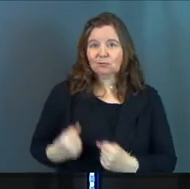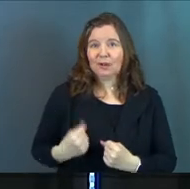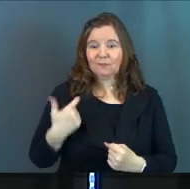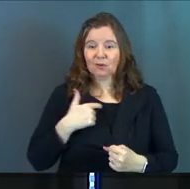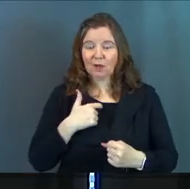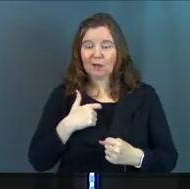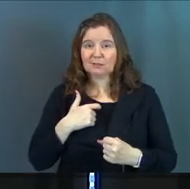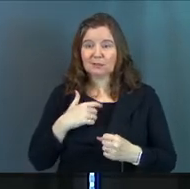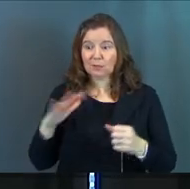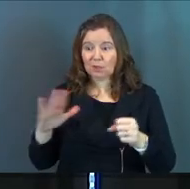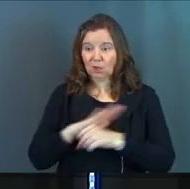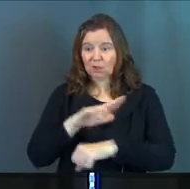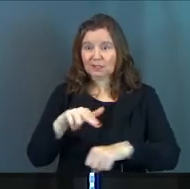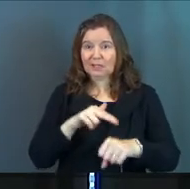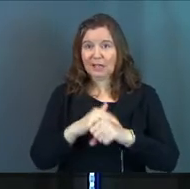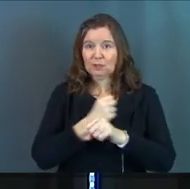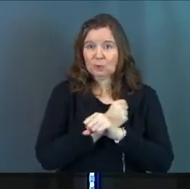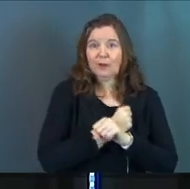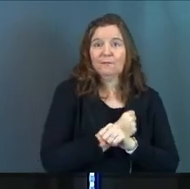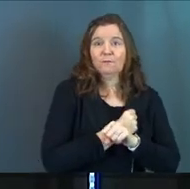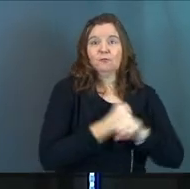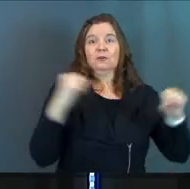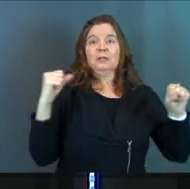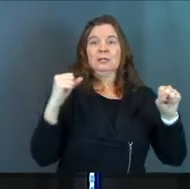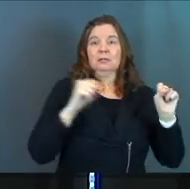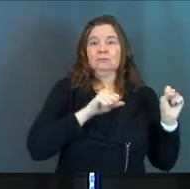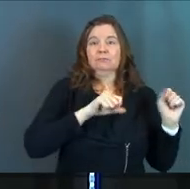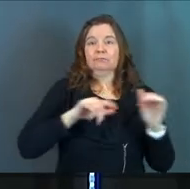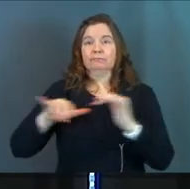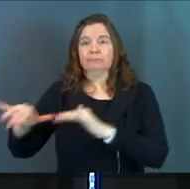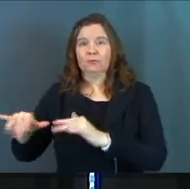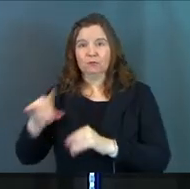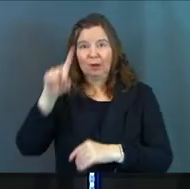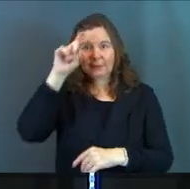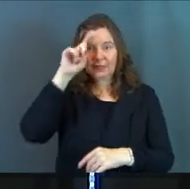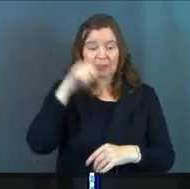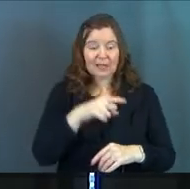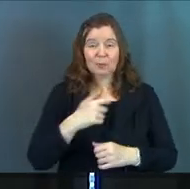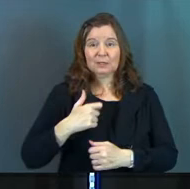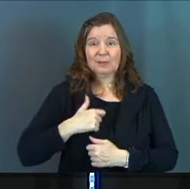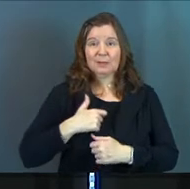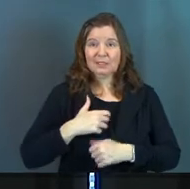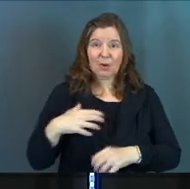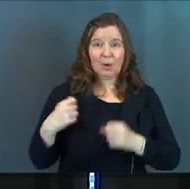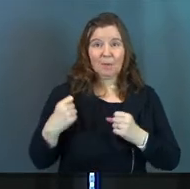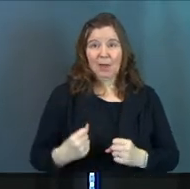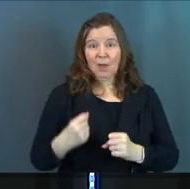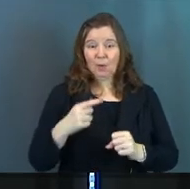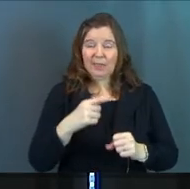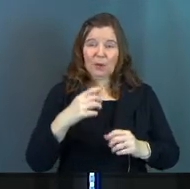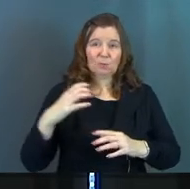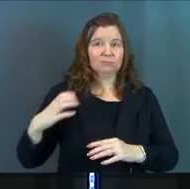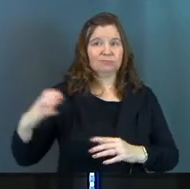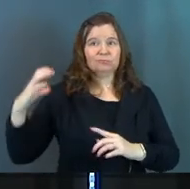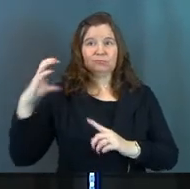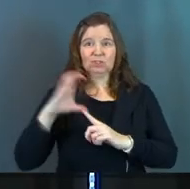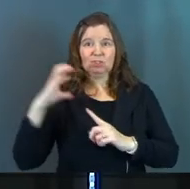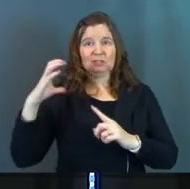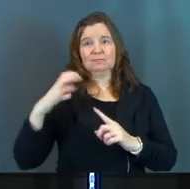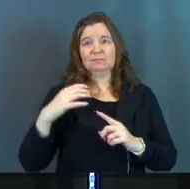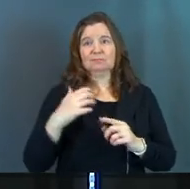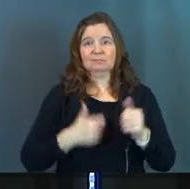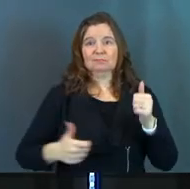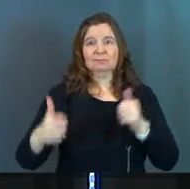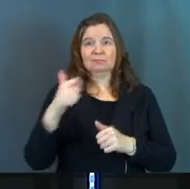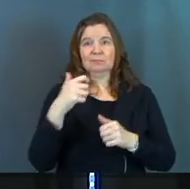us to get an entire nation to get freed up from Egypt. Egypt was a military power. They were the chief superpower in the